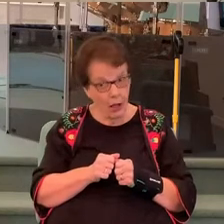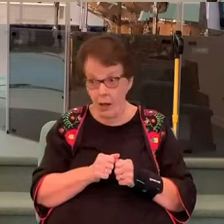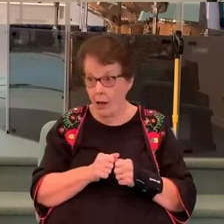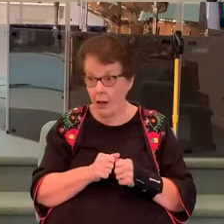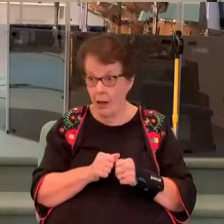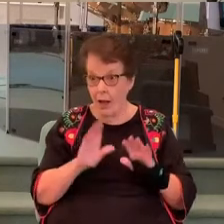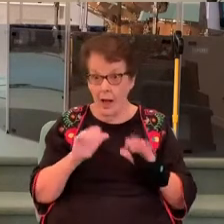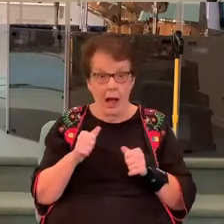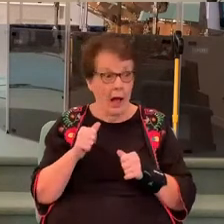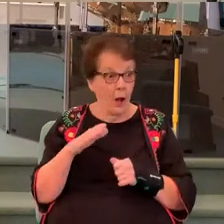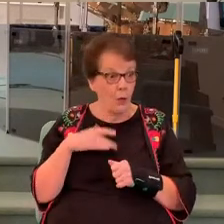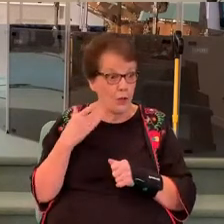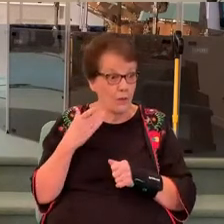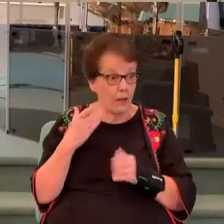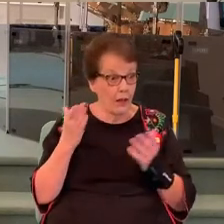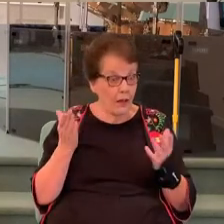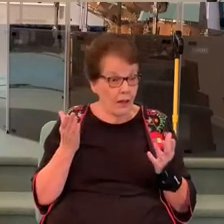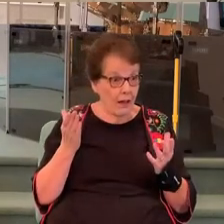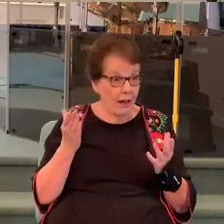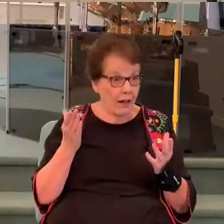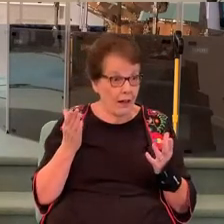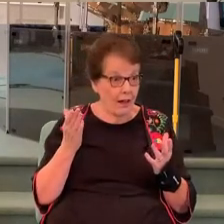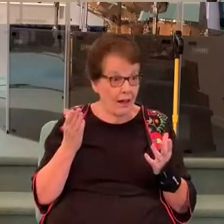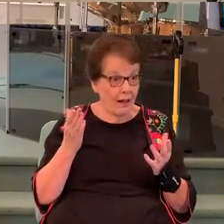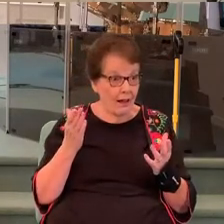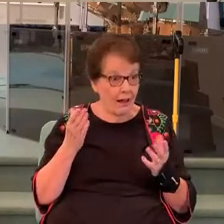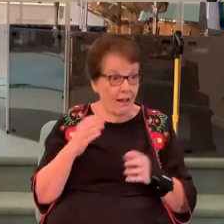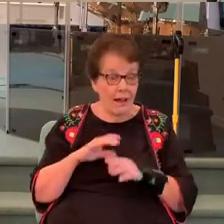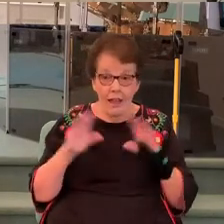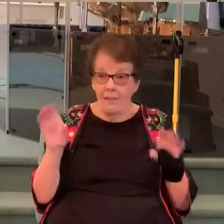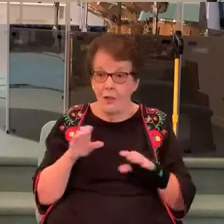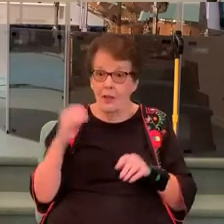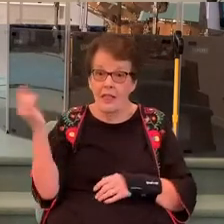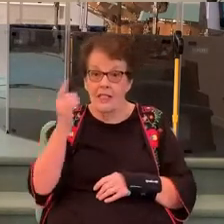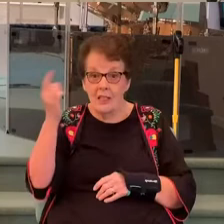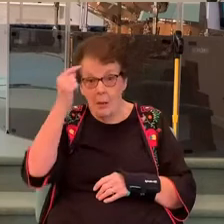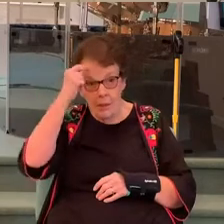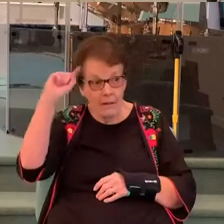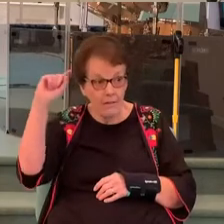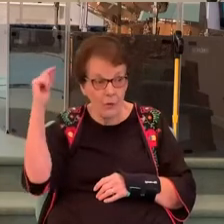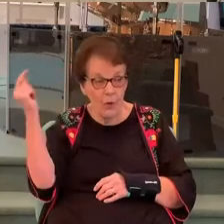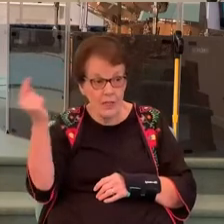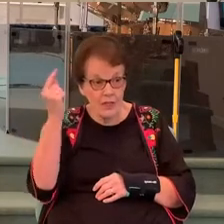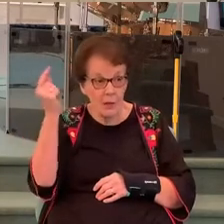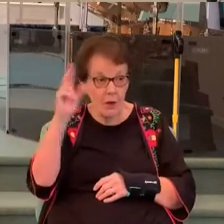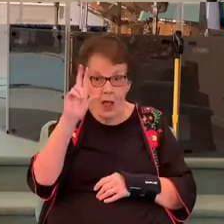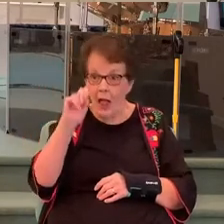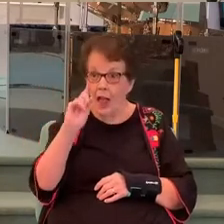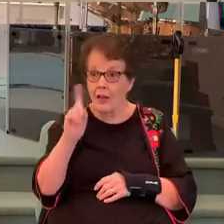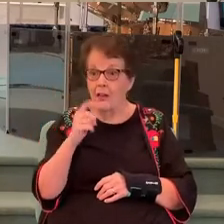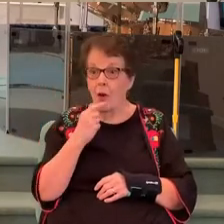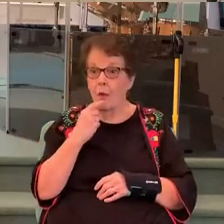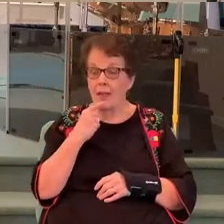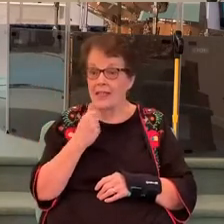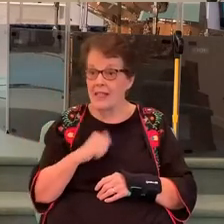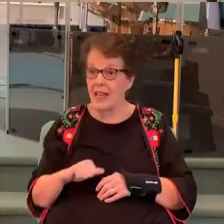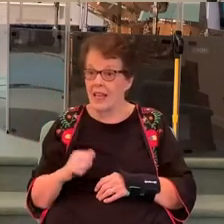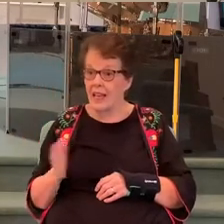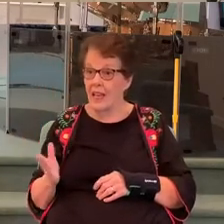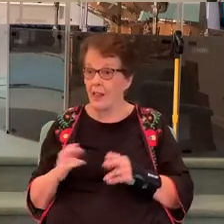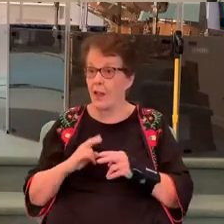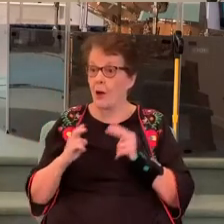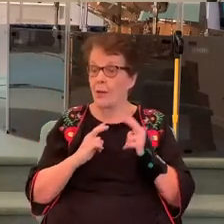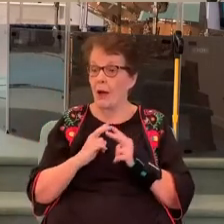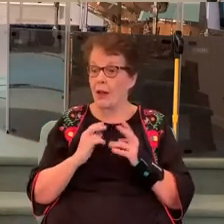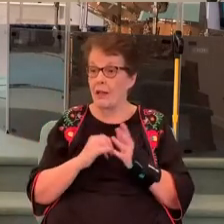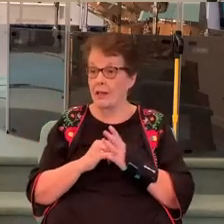how would you feel? If you did something for someone and nobody ever said anything about it, and don't get me wrong, we don't do good